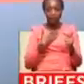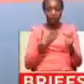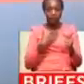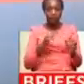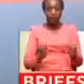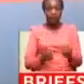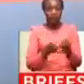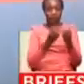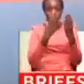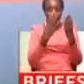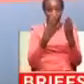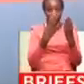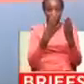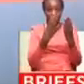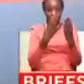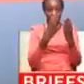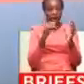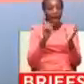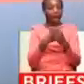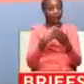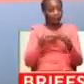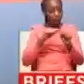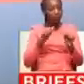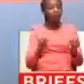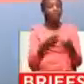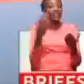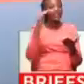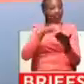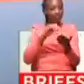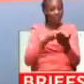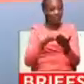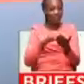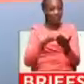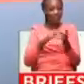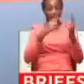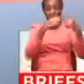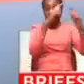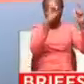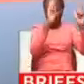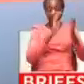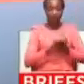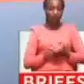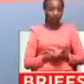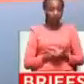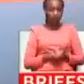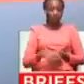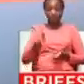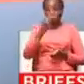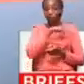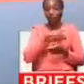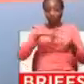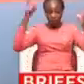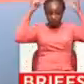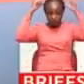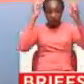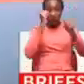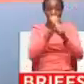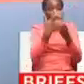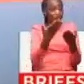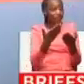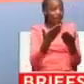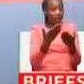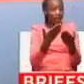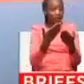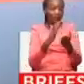down, I have to sacrifice to get back up. You understand? This is the kingdom of darkness, though. This is how it really works. In the kingdom of darkness, nobody moves